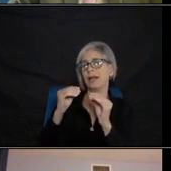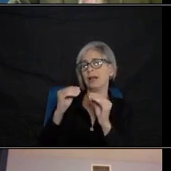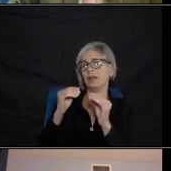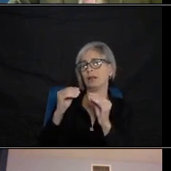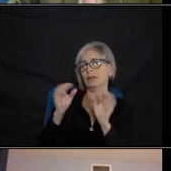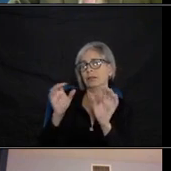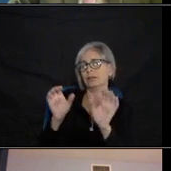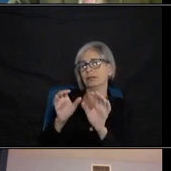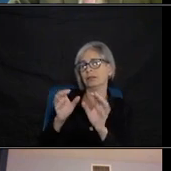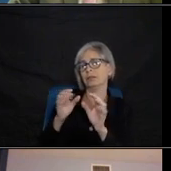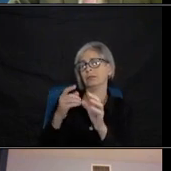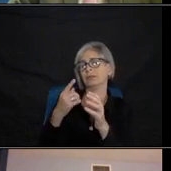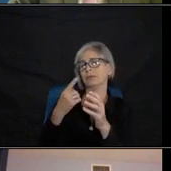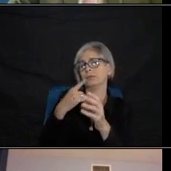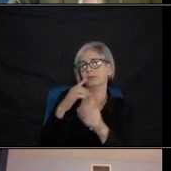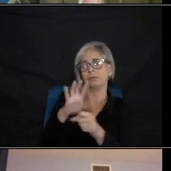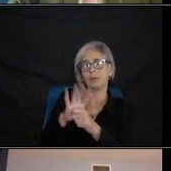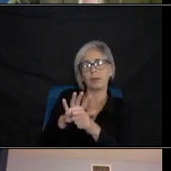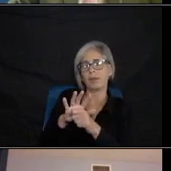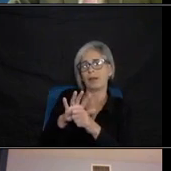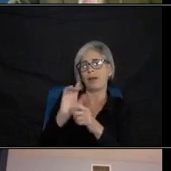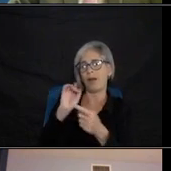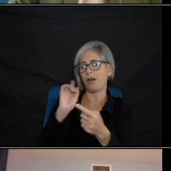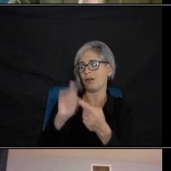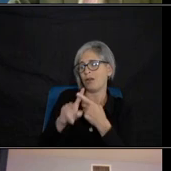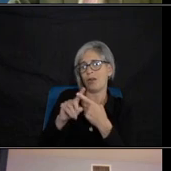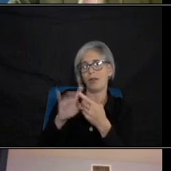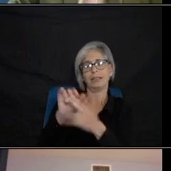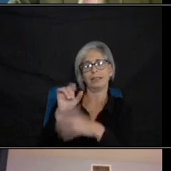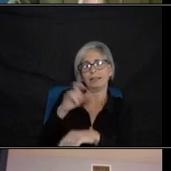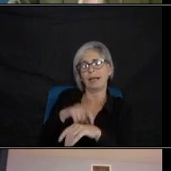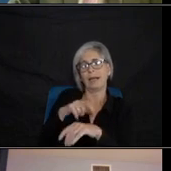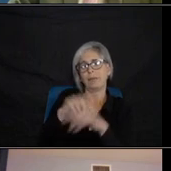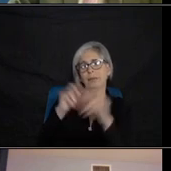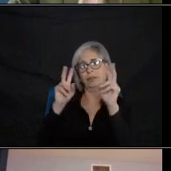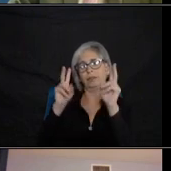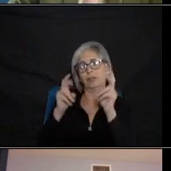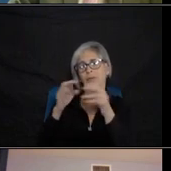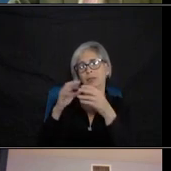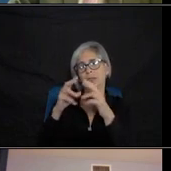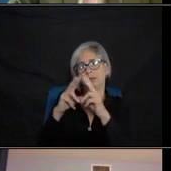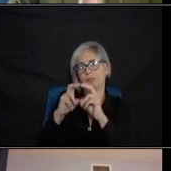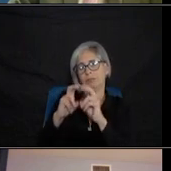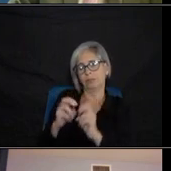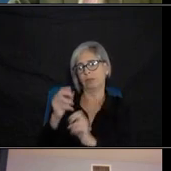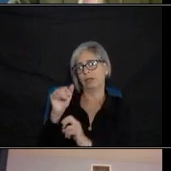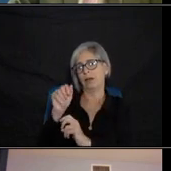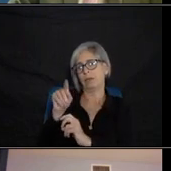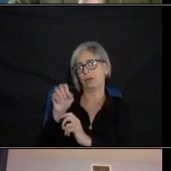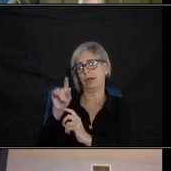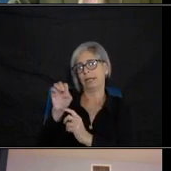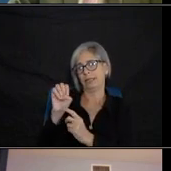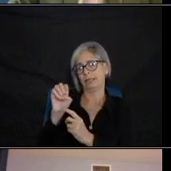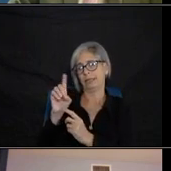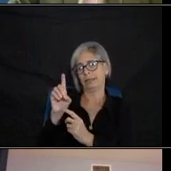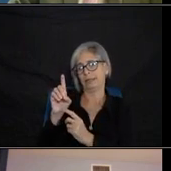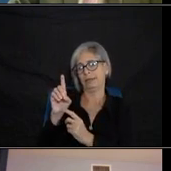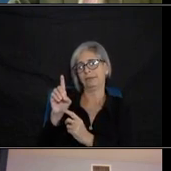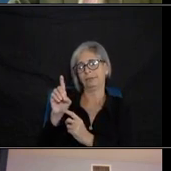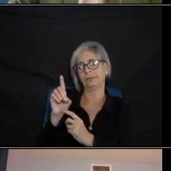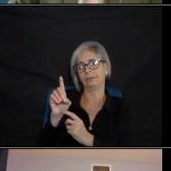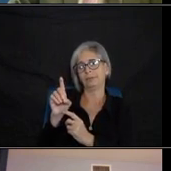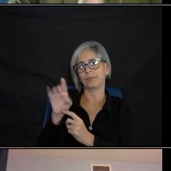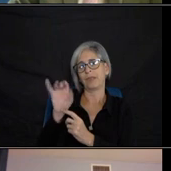or consummated until such time as the subject property has been appraised. So